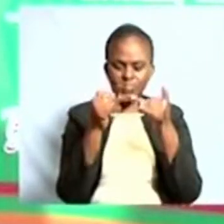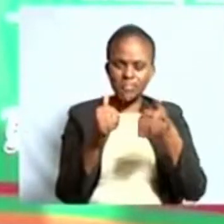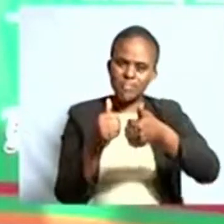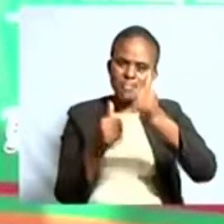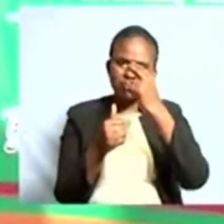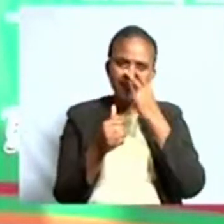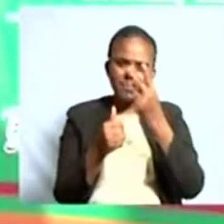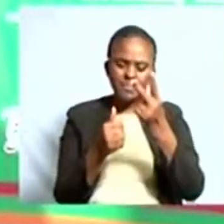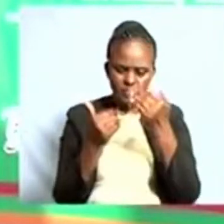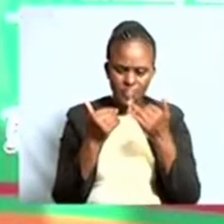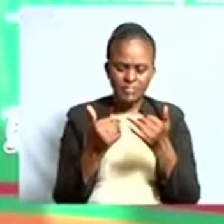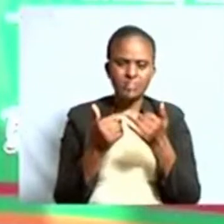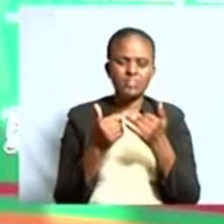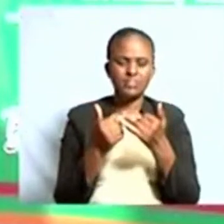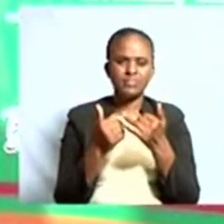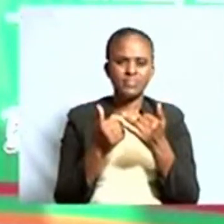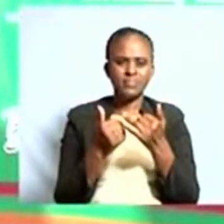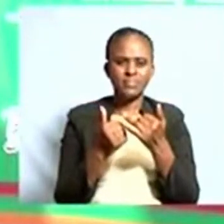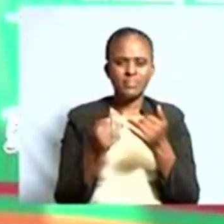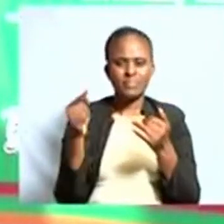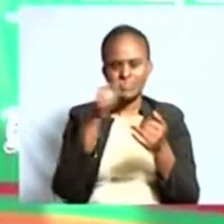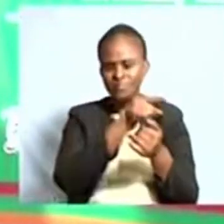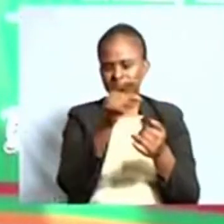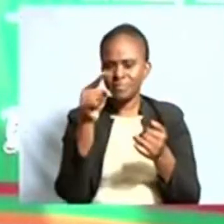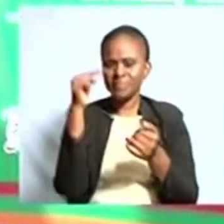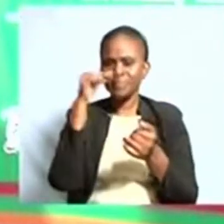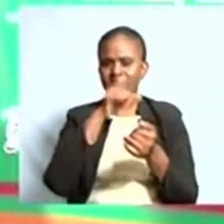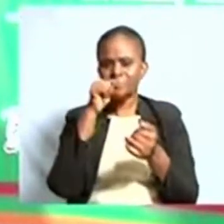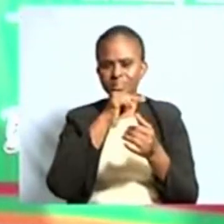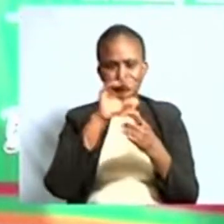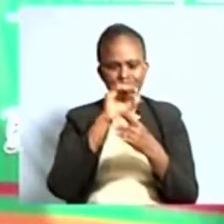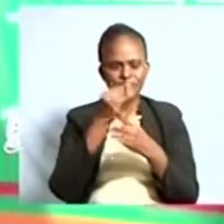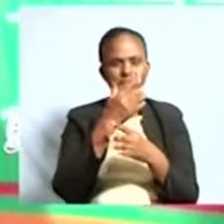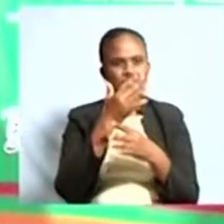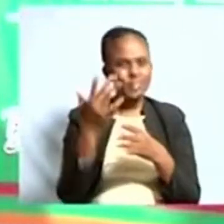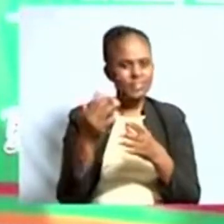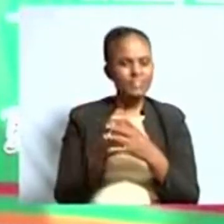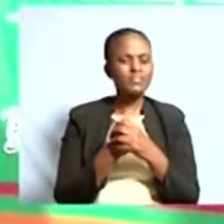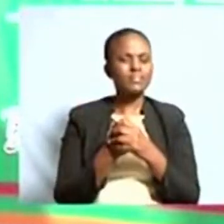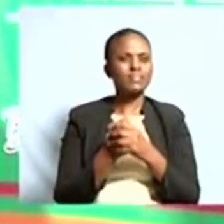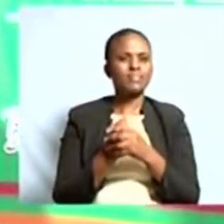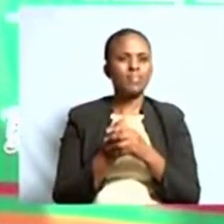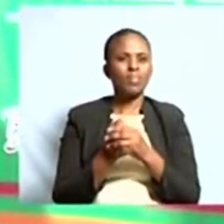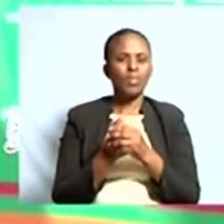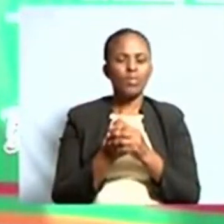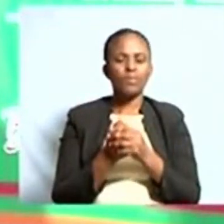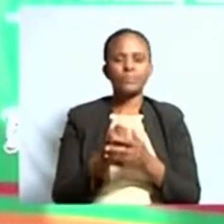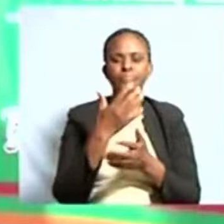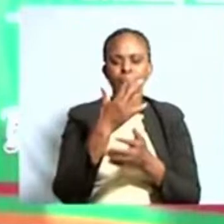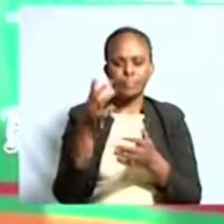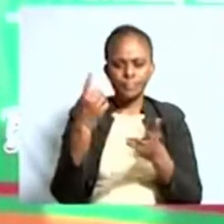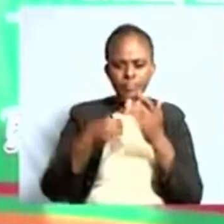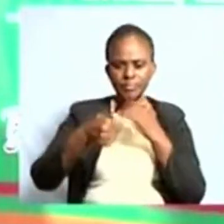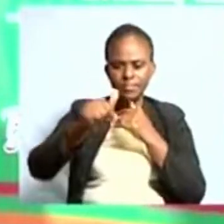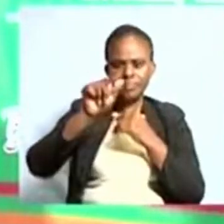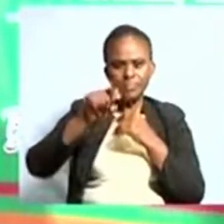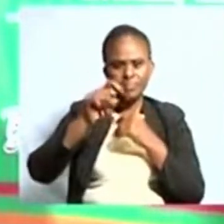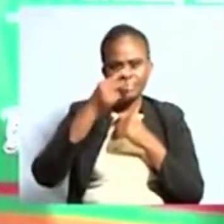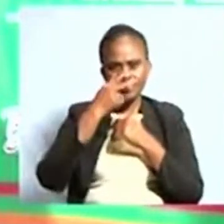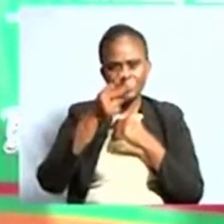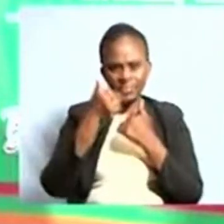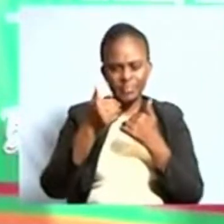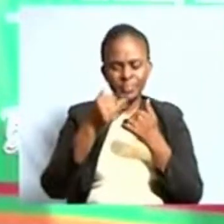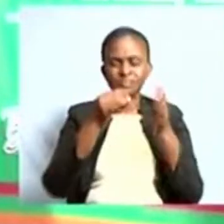at counterfeiters or the counterfeit products, the things that you need to look at